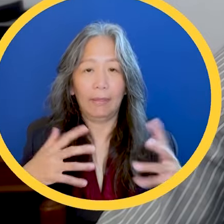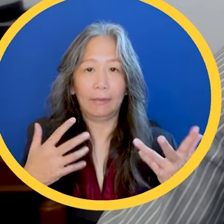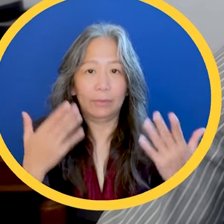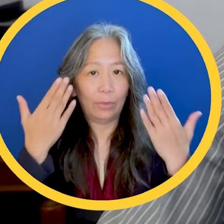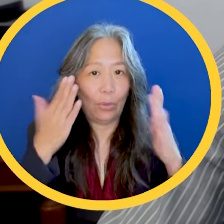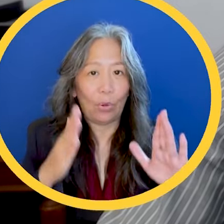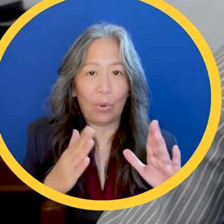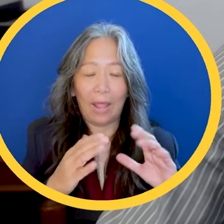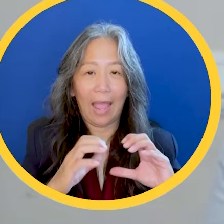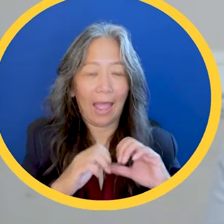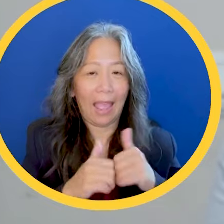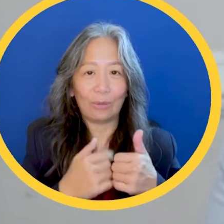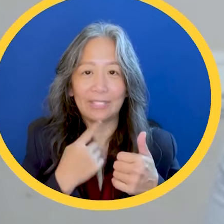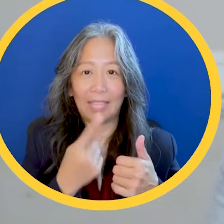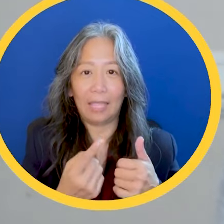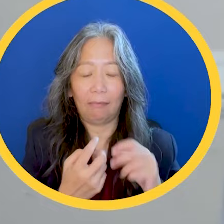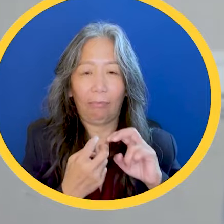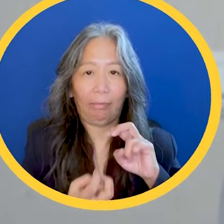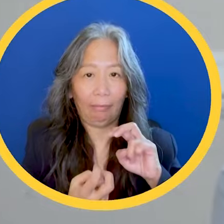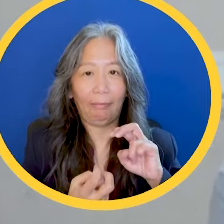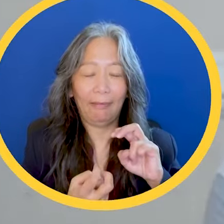speechless. We didn't know what to say.